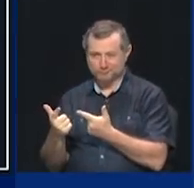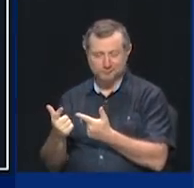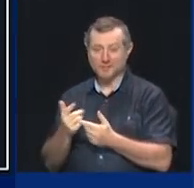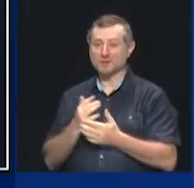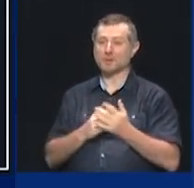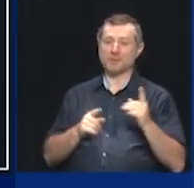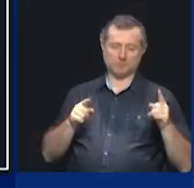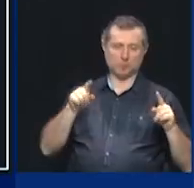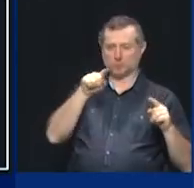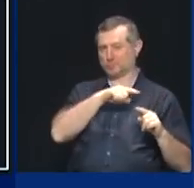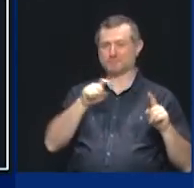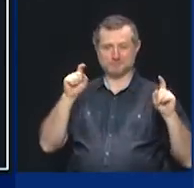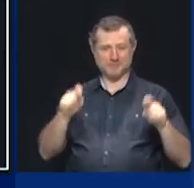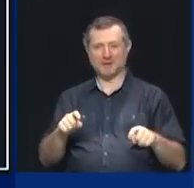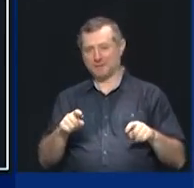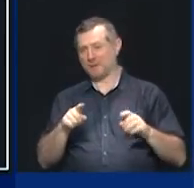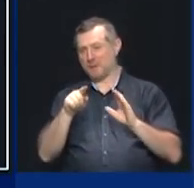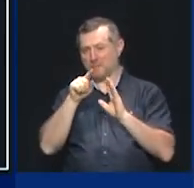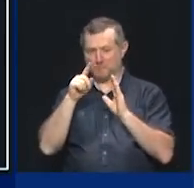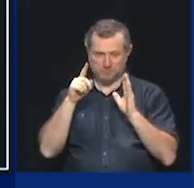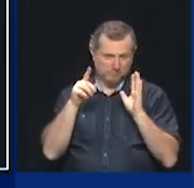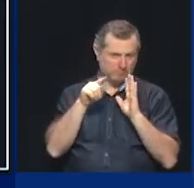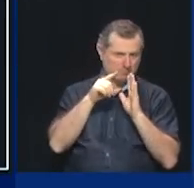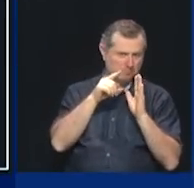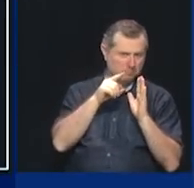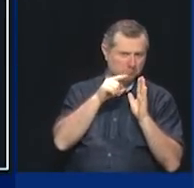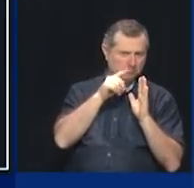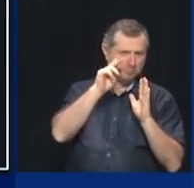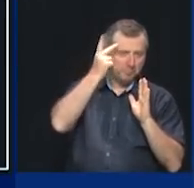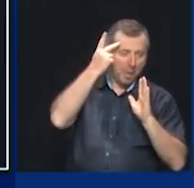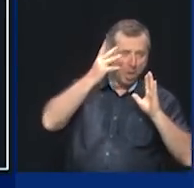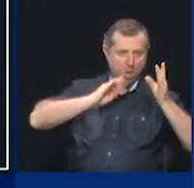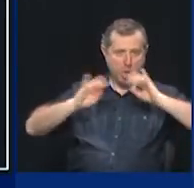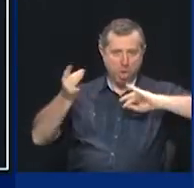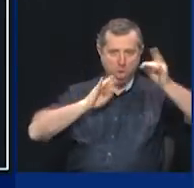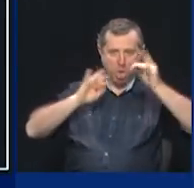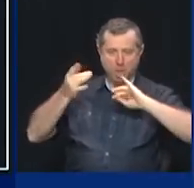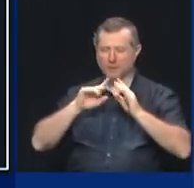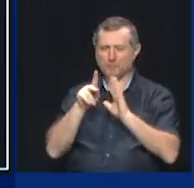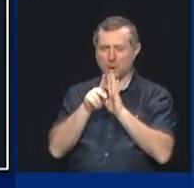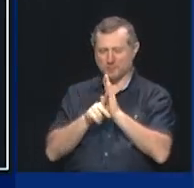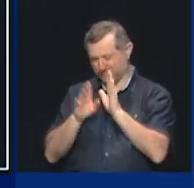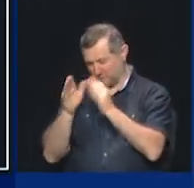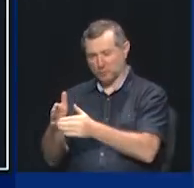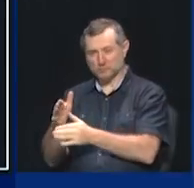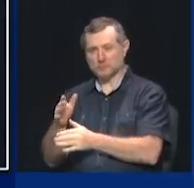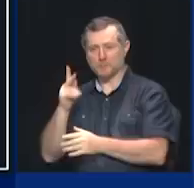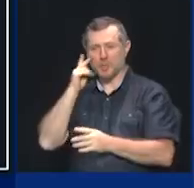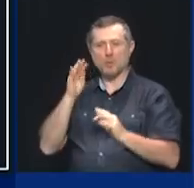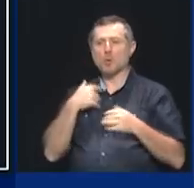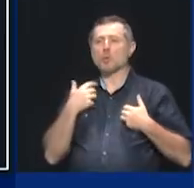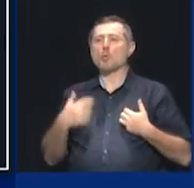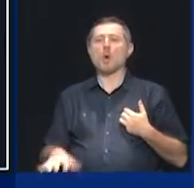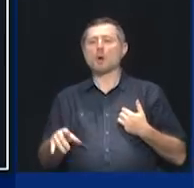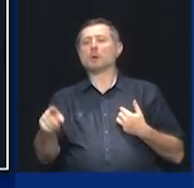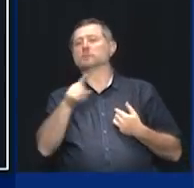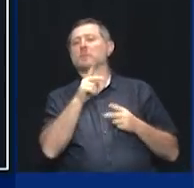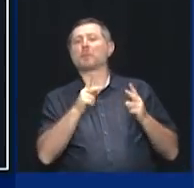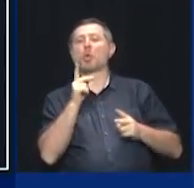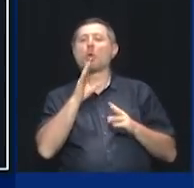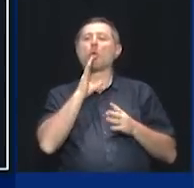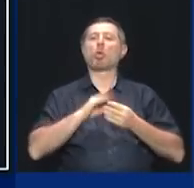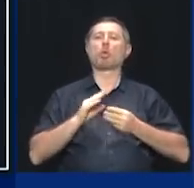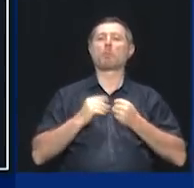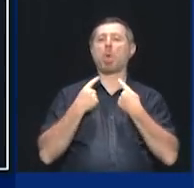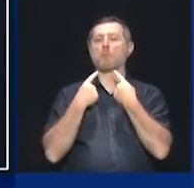over politics. I'm tired of everybody using rhetoric on this issue. Pass the laws